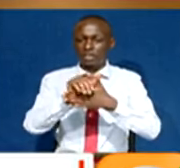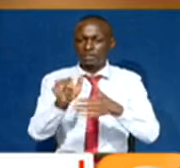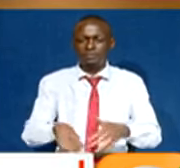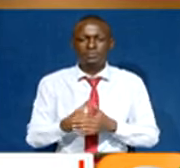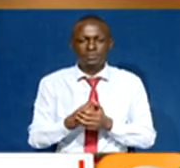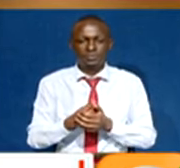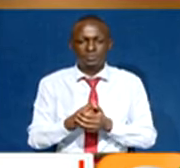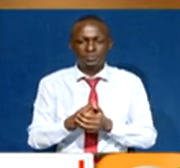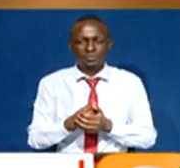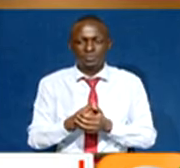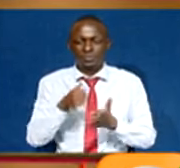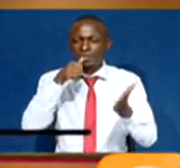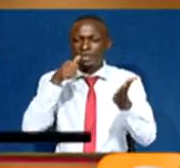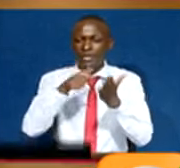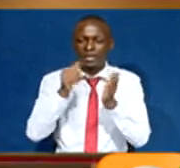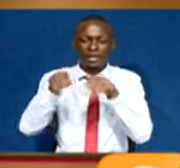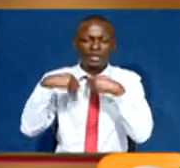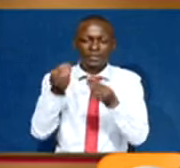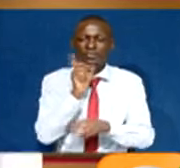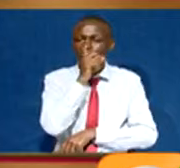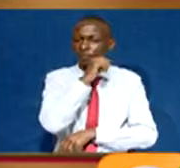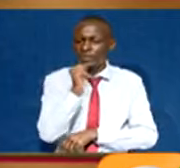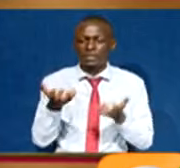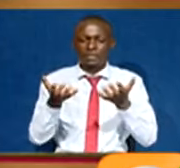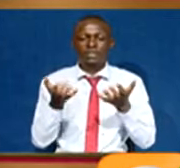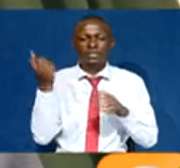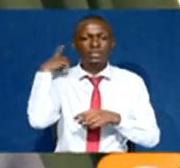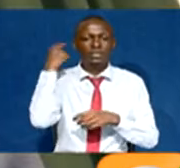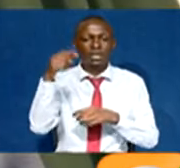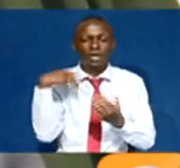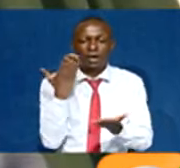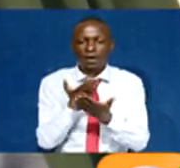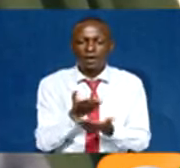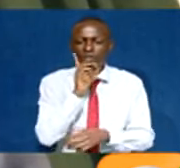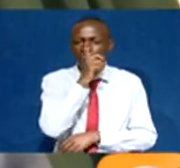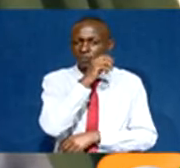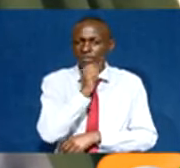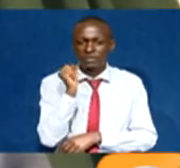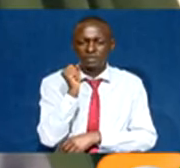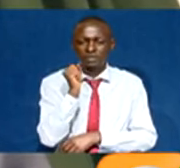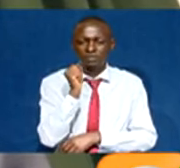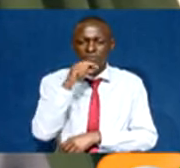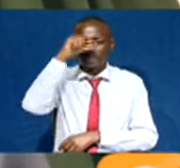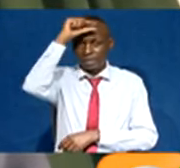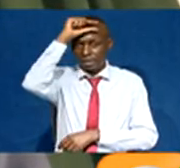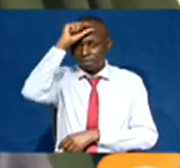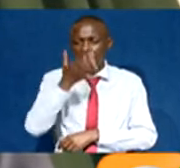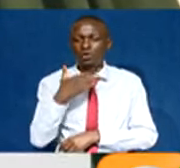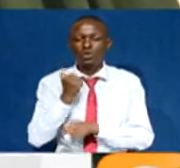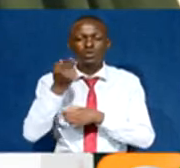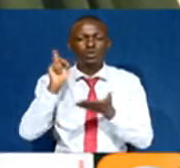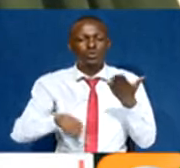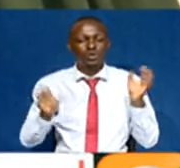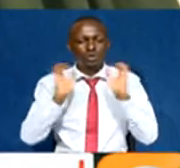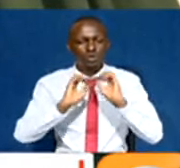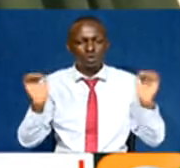have released their letters. In fact, they were supposed to report by yesterday. What we do not want to do as a government is